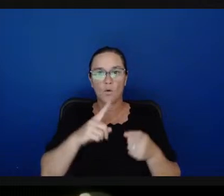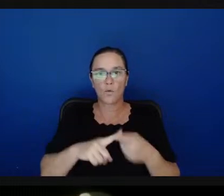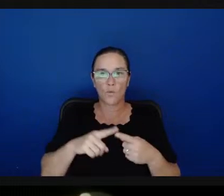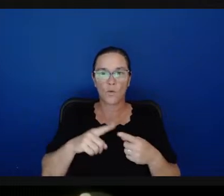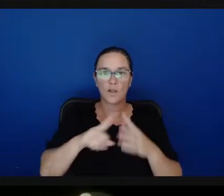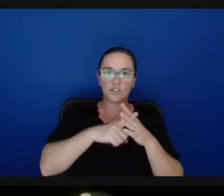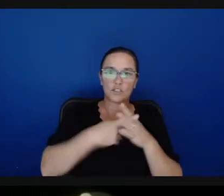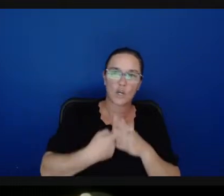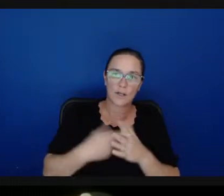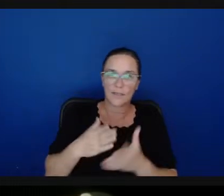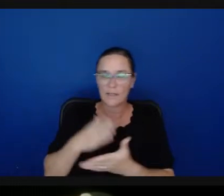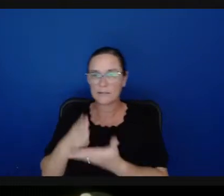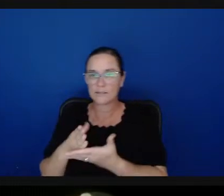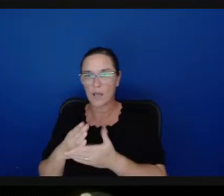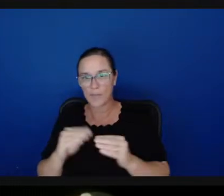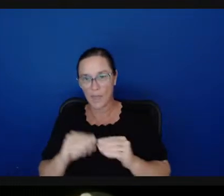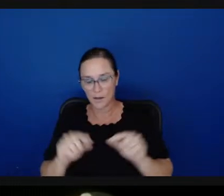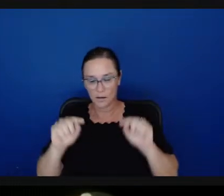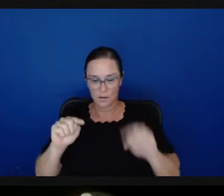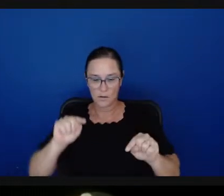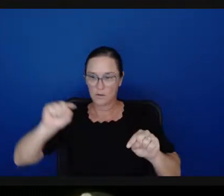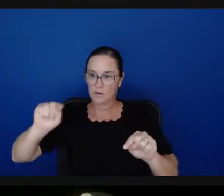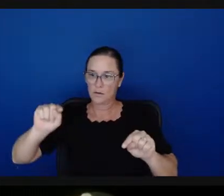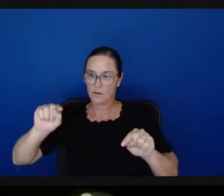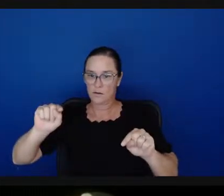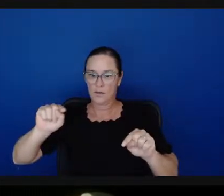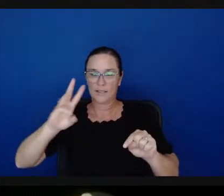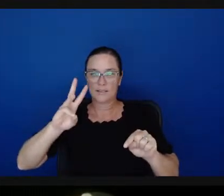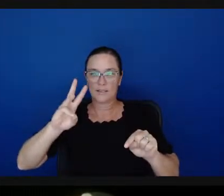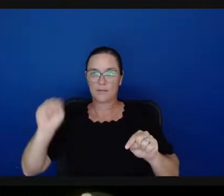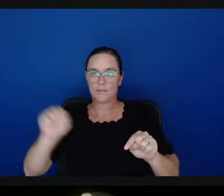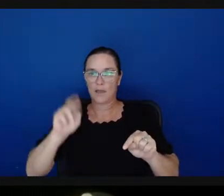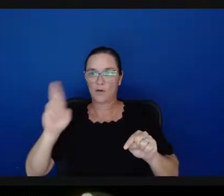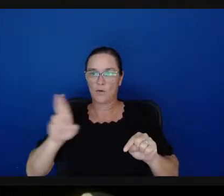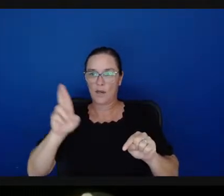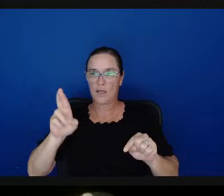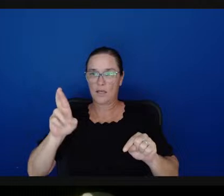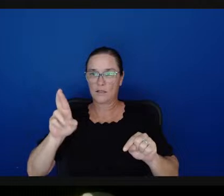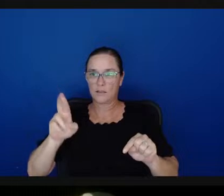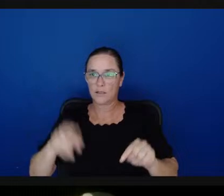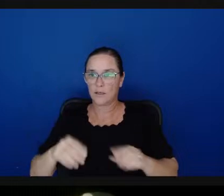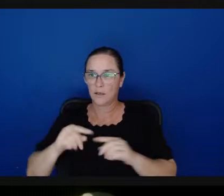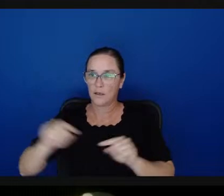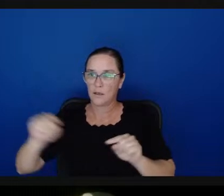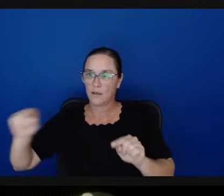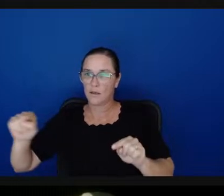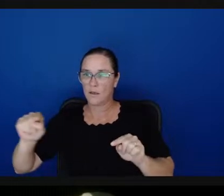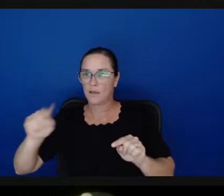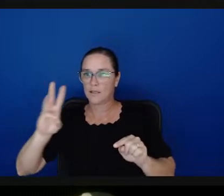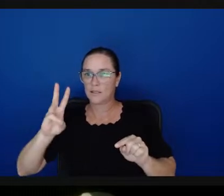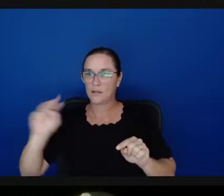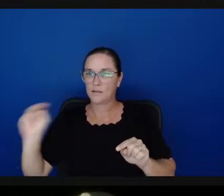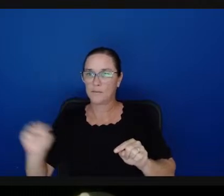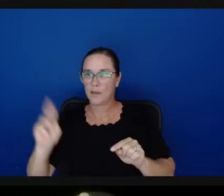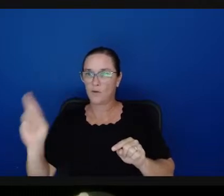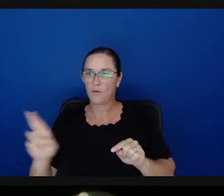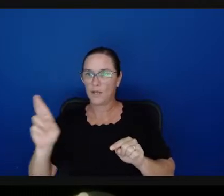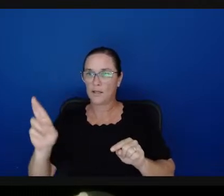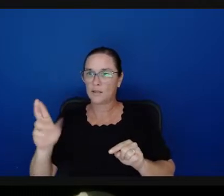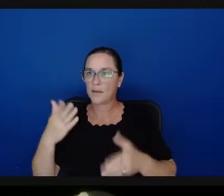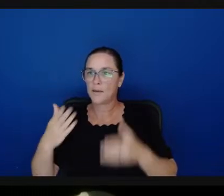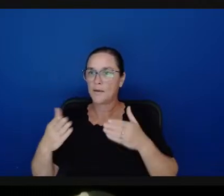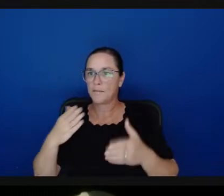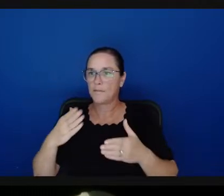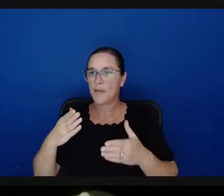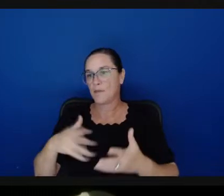here was 6 microradians, and then it began again, right? And so this last one actually might have got to 12